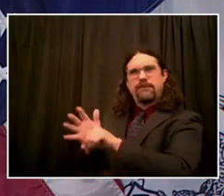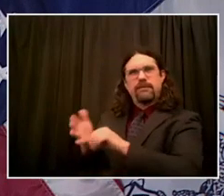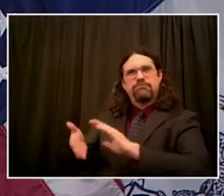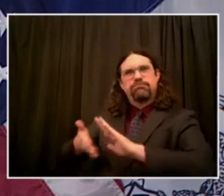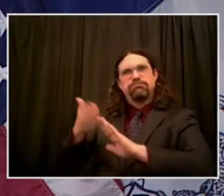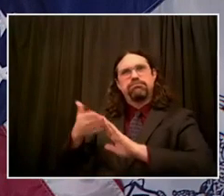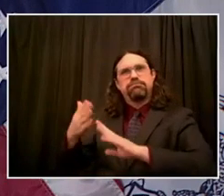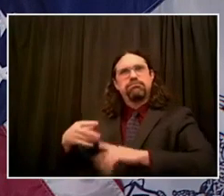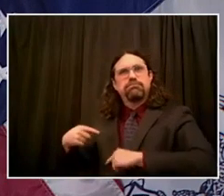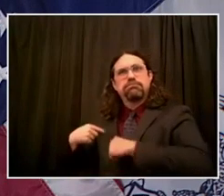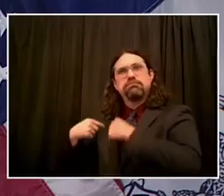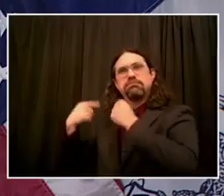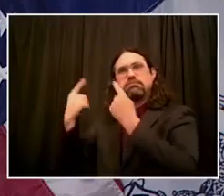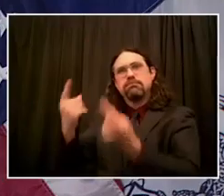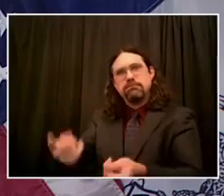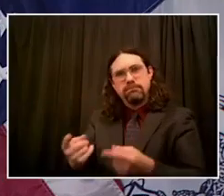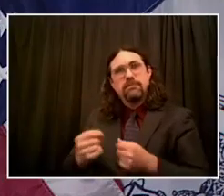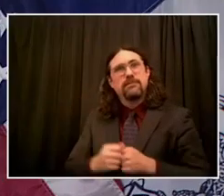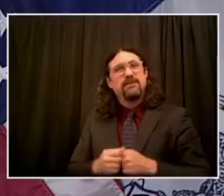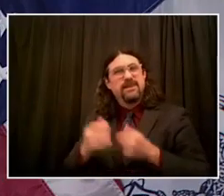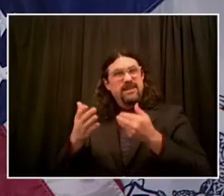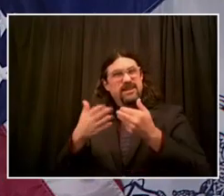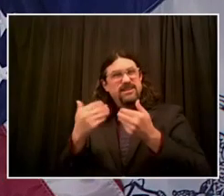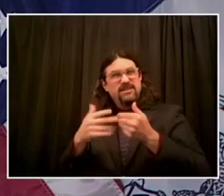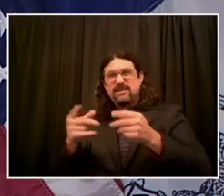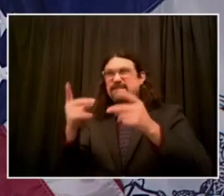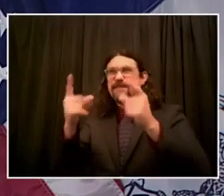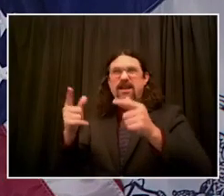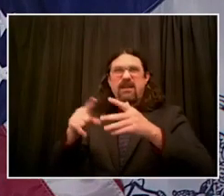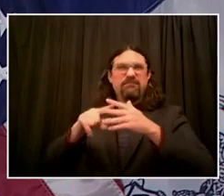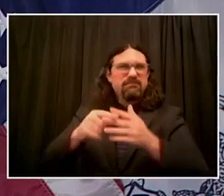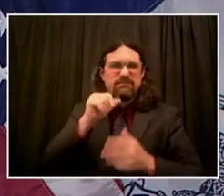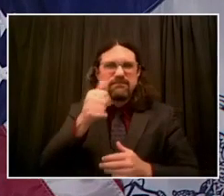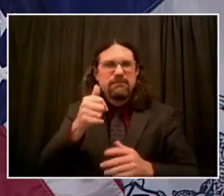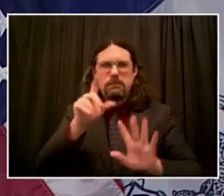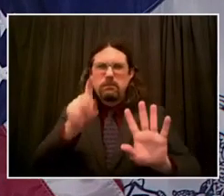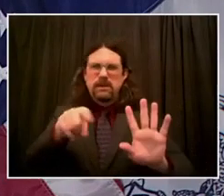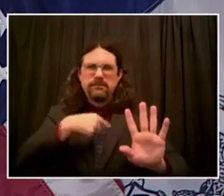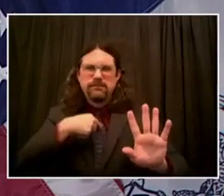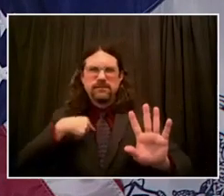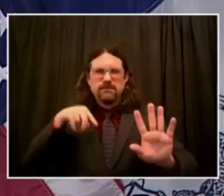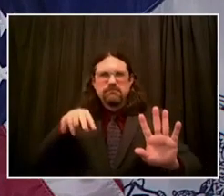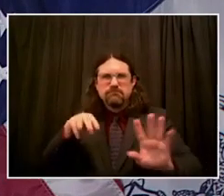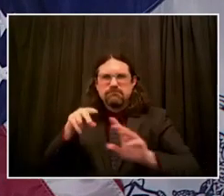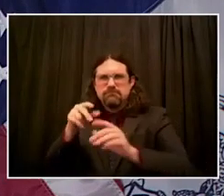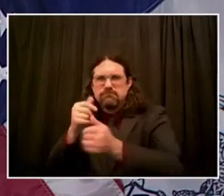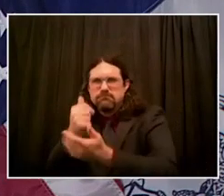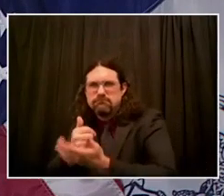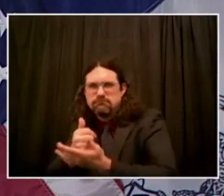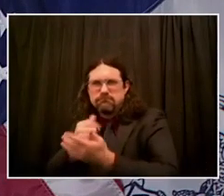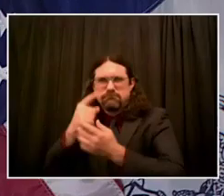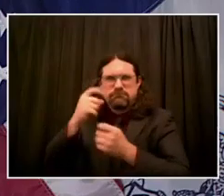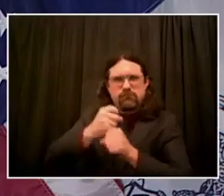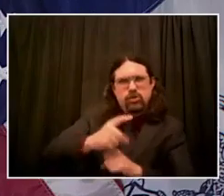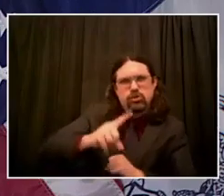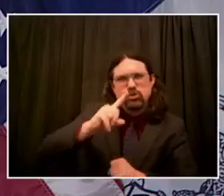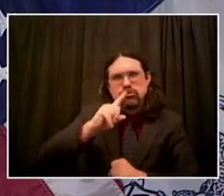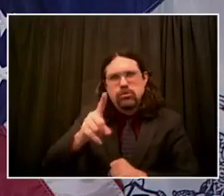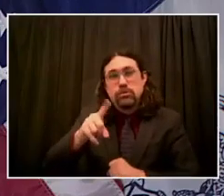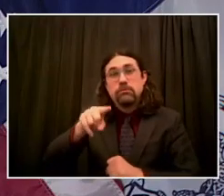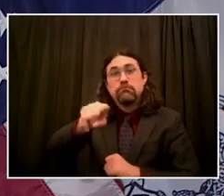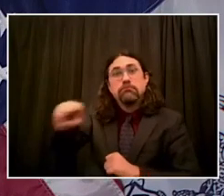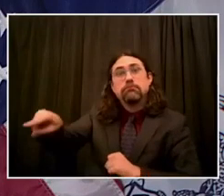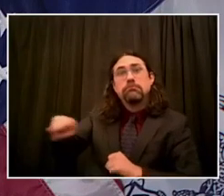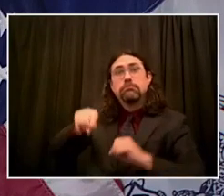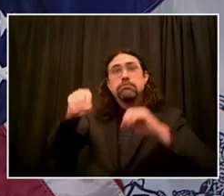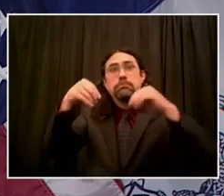we want them to. So we've got to make sure that business owners can keep their workplaces safe, that they